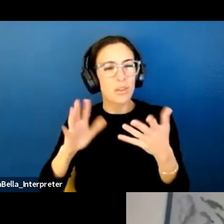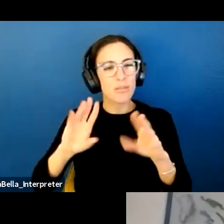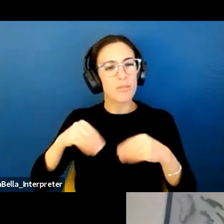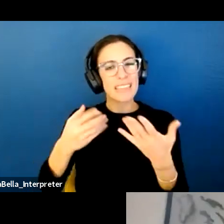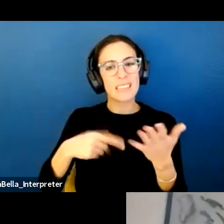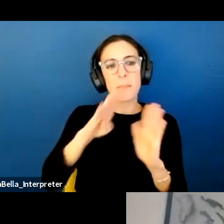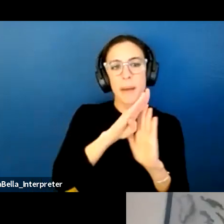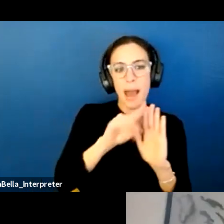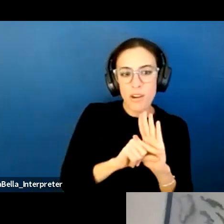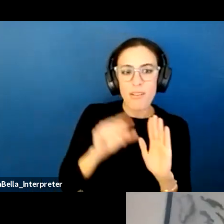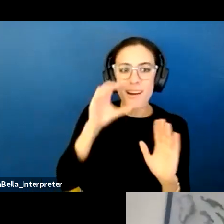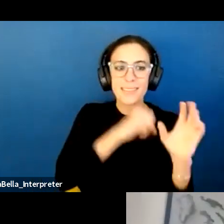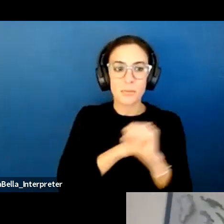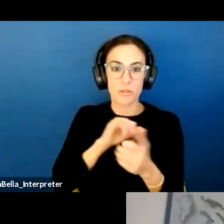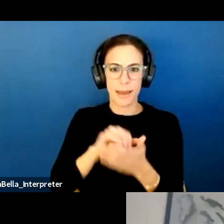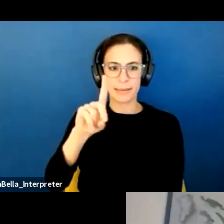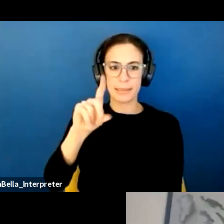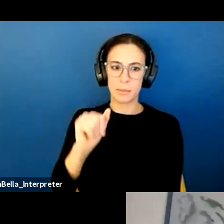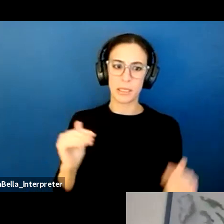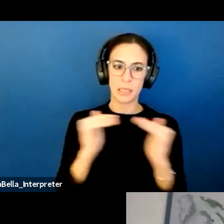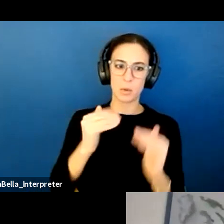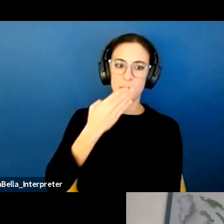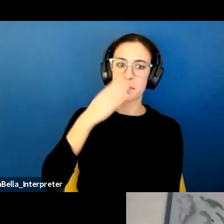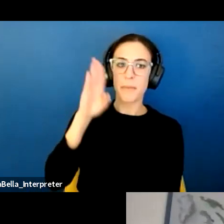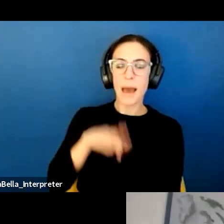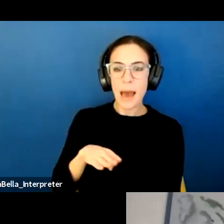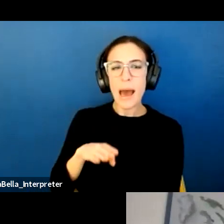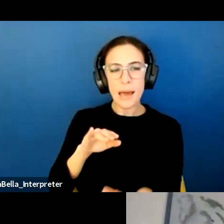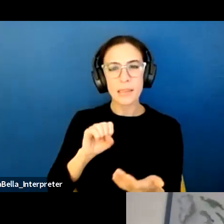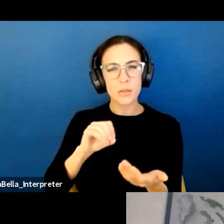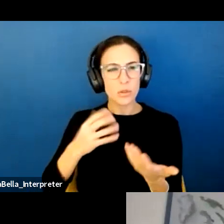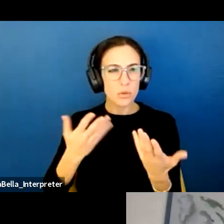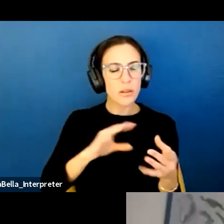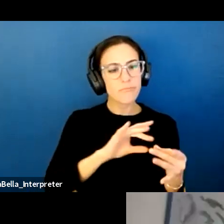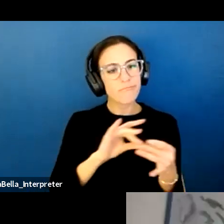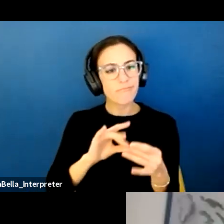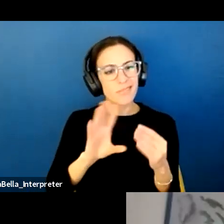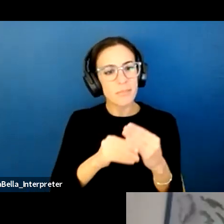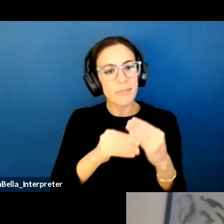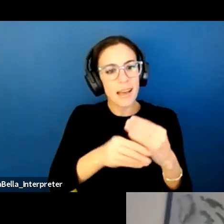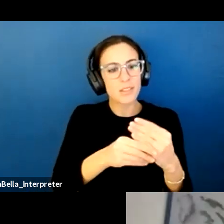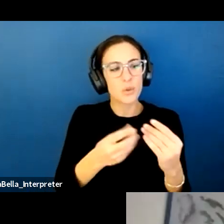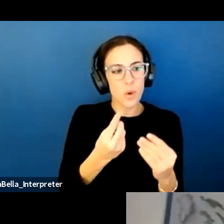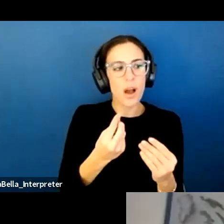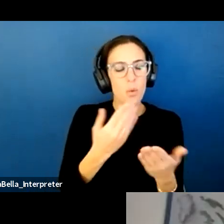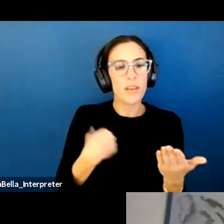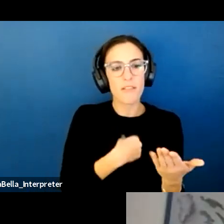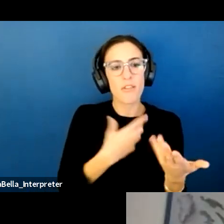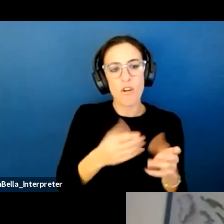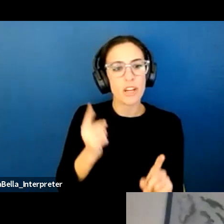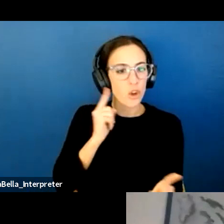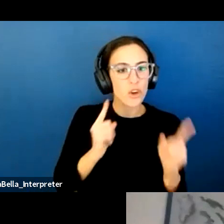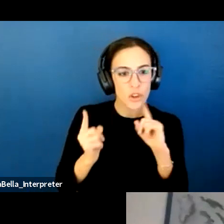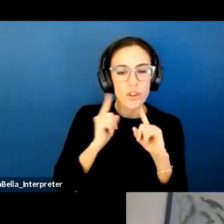that disability is bad. And so to sort of build off of some of what we've already heard in terms